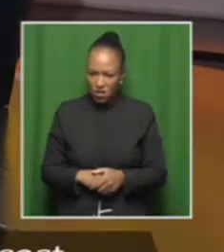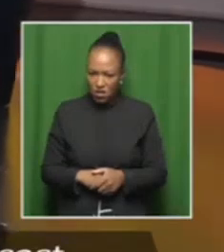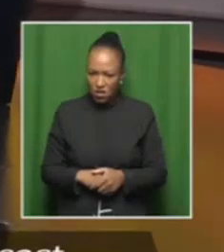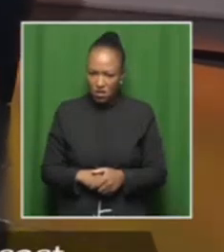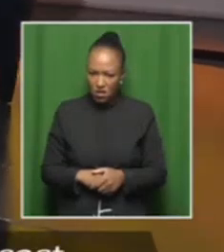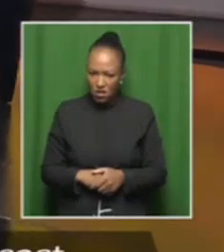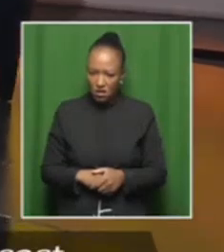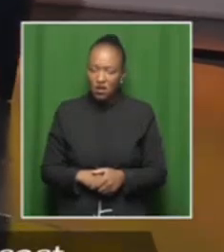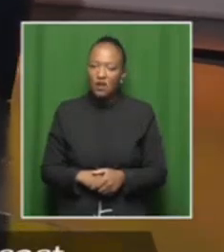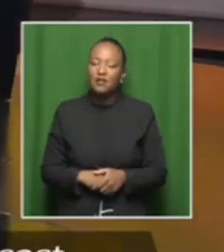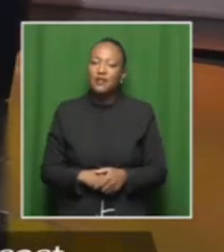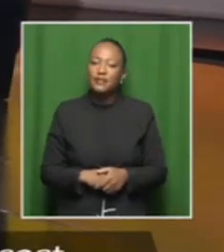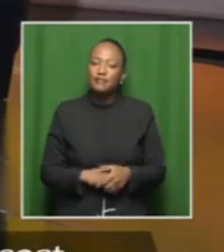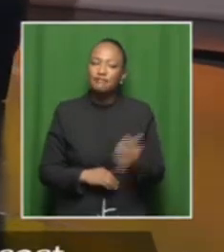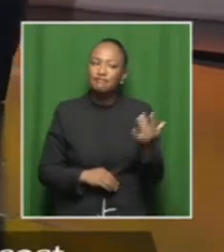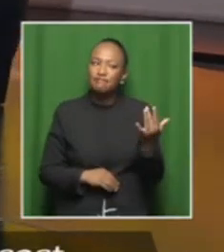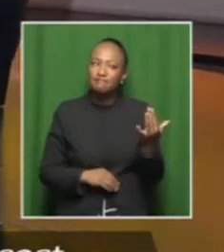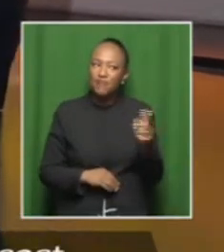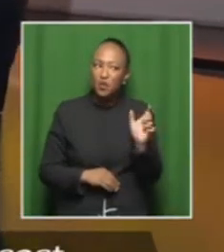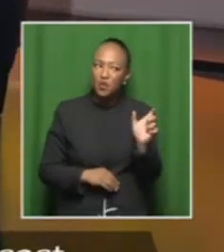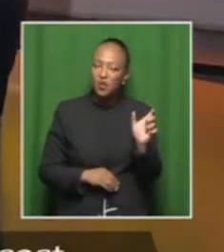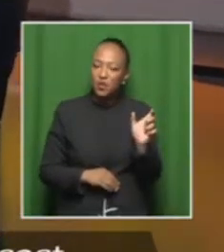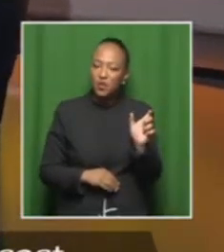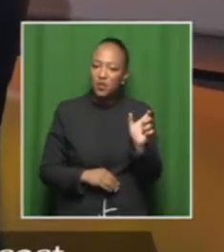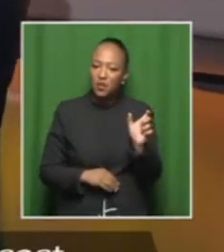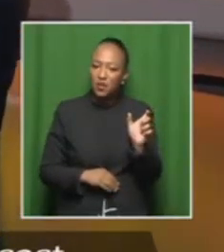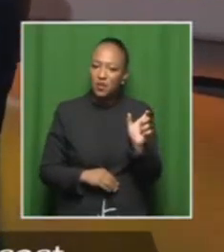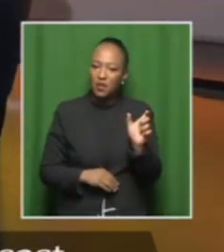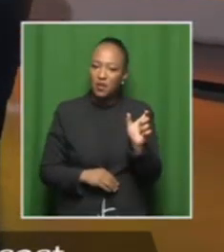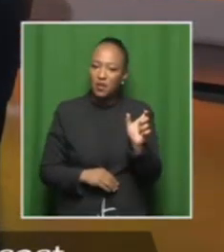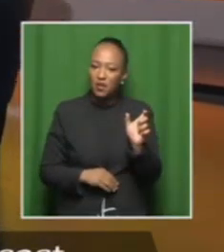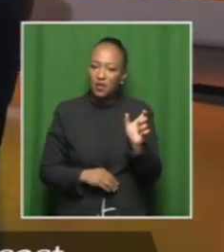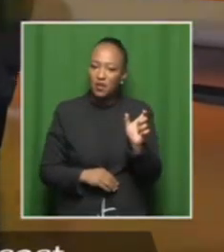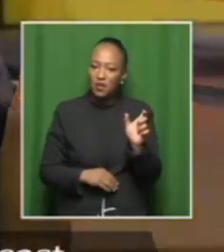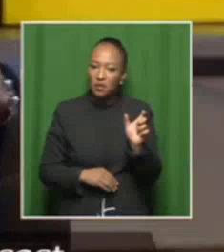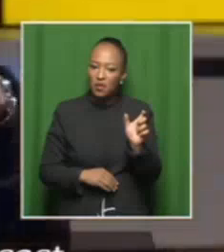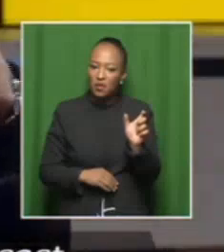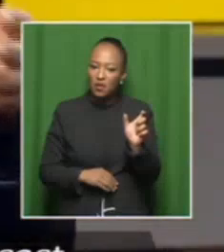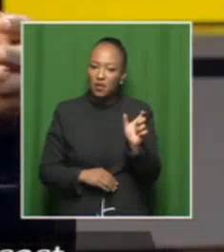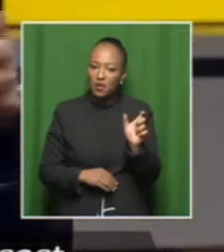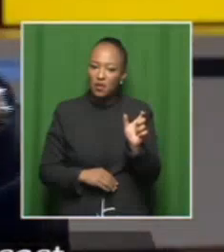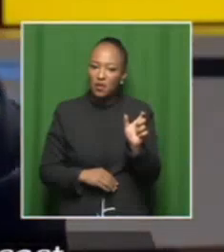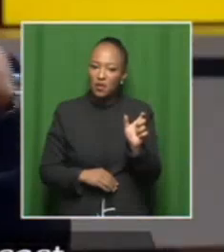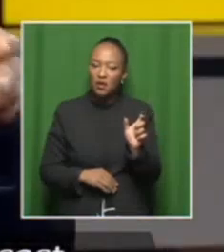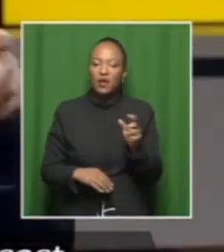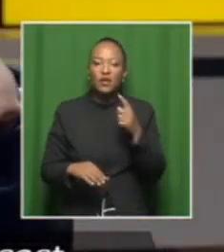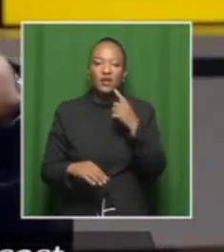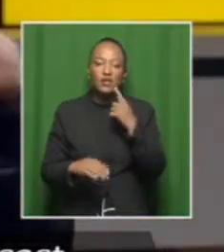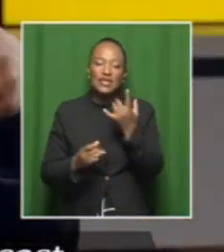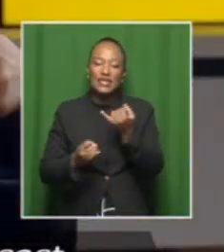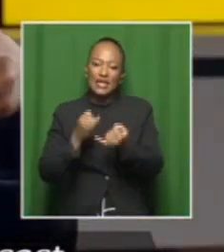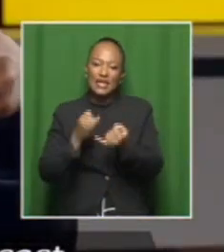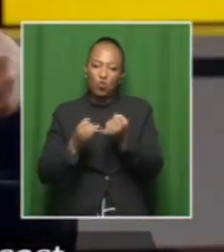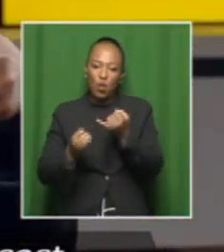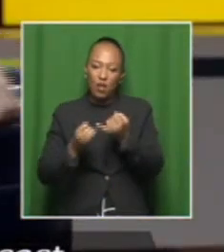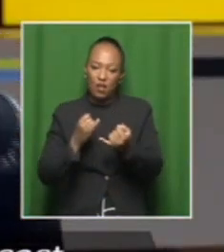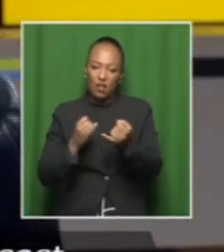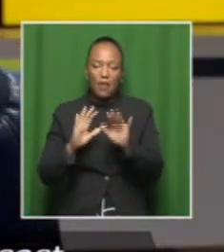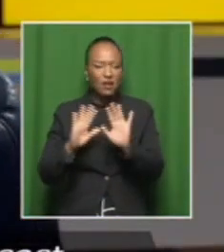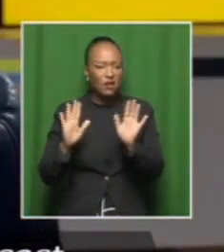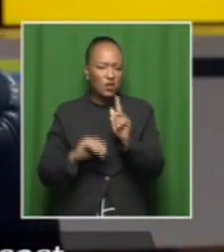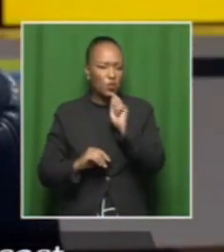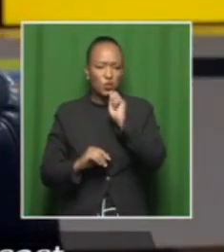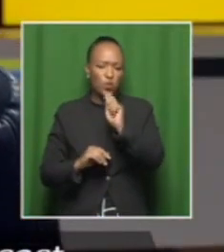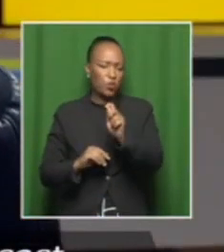what's the word? Which one? Can I be blunt on live Candid, radio? yeah. Can I be blunt on People live? say it's a sex podcast, it's Okay. sexual, but that's not the truth,